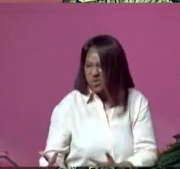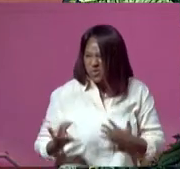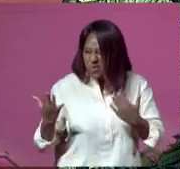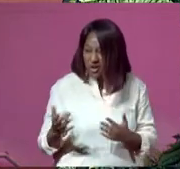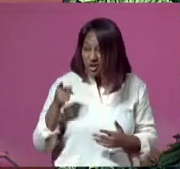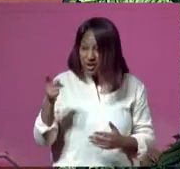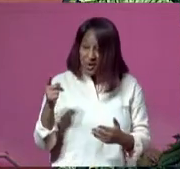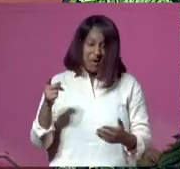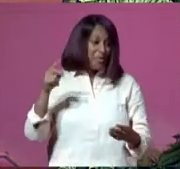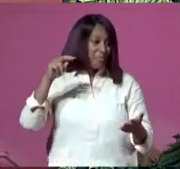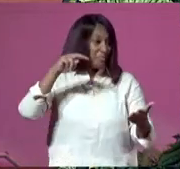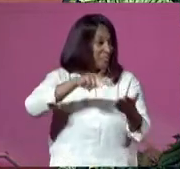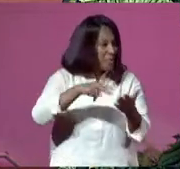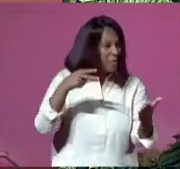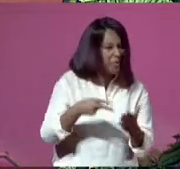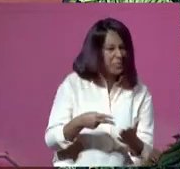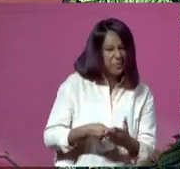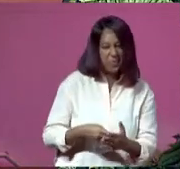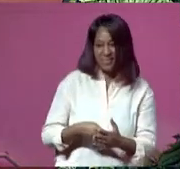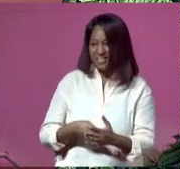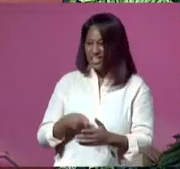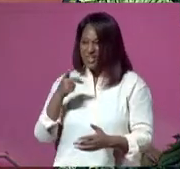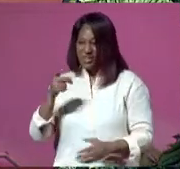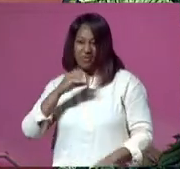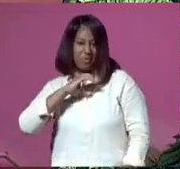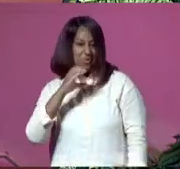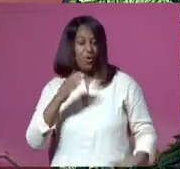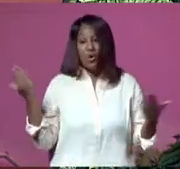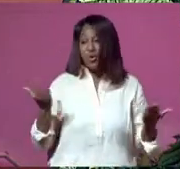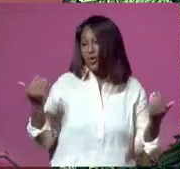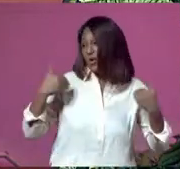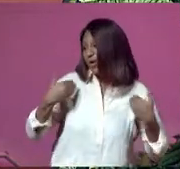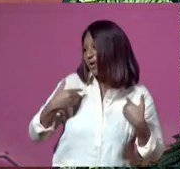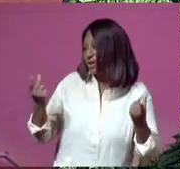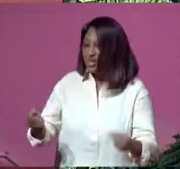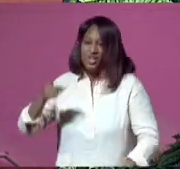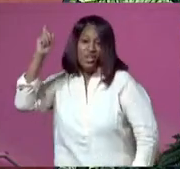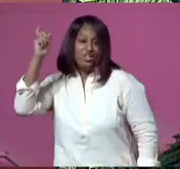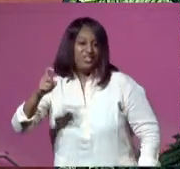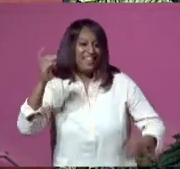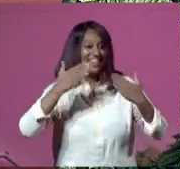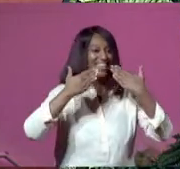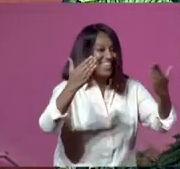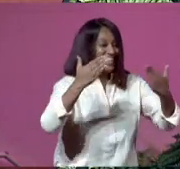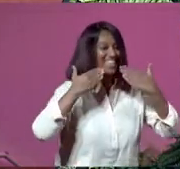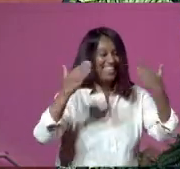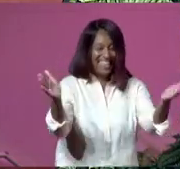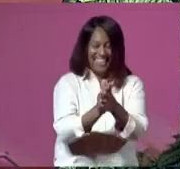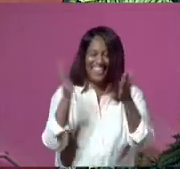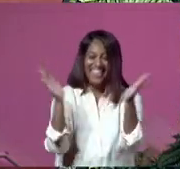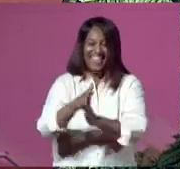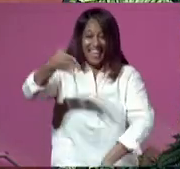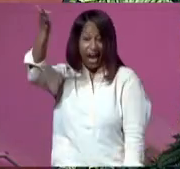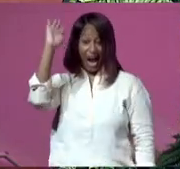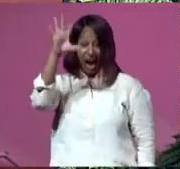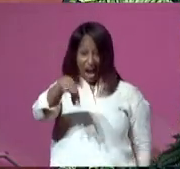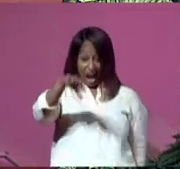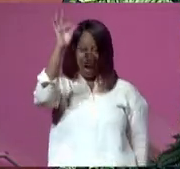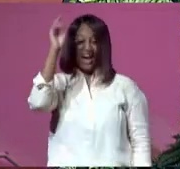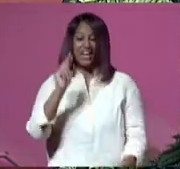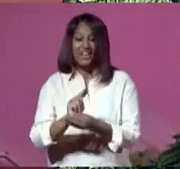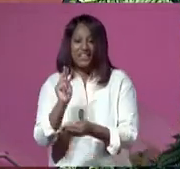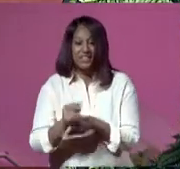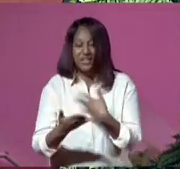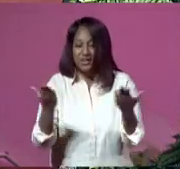call. And instead of complaining about what you have to do, you should be thankful that God has chosen to use